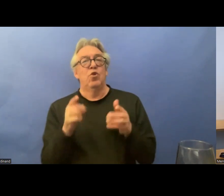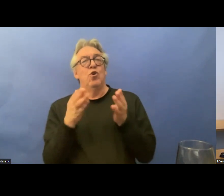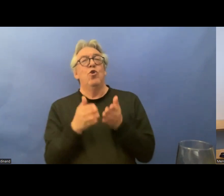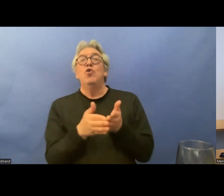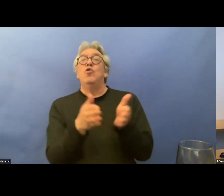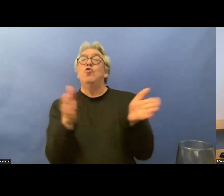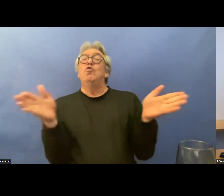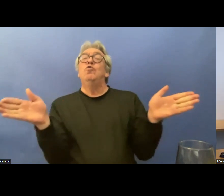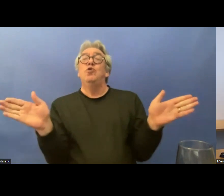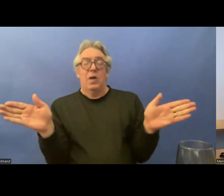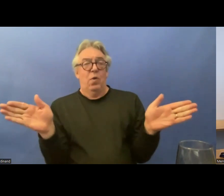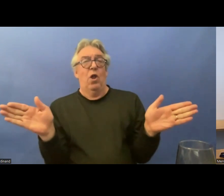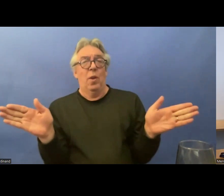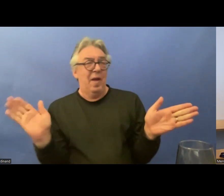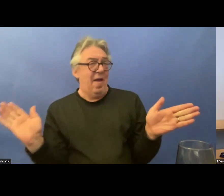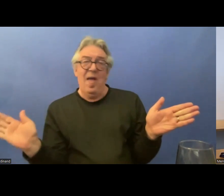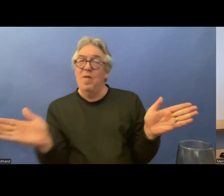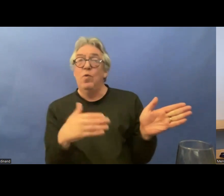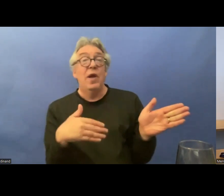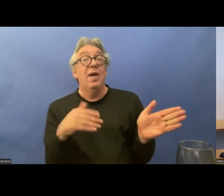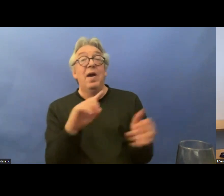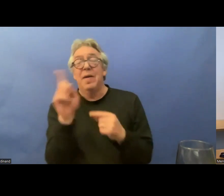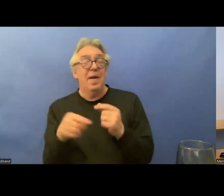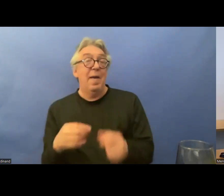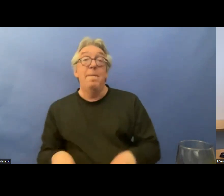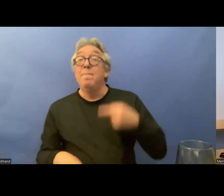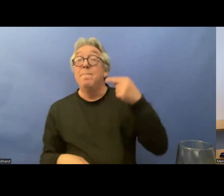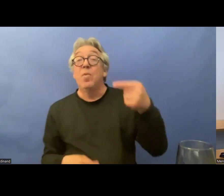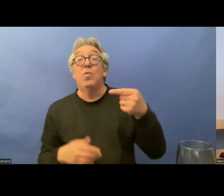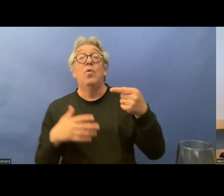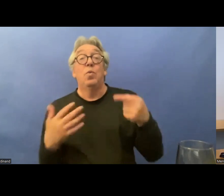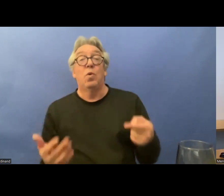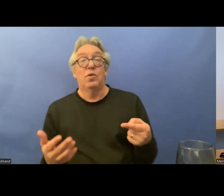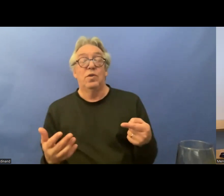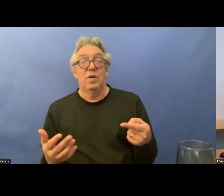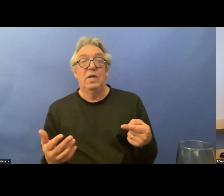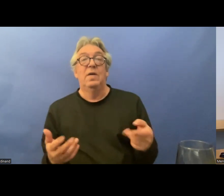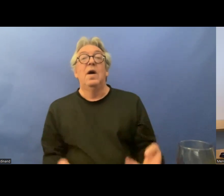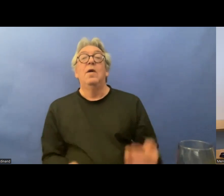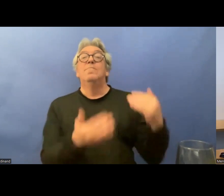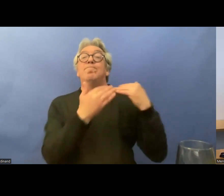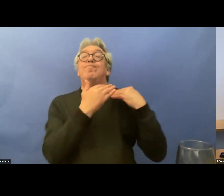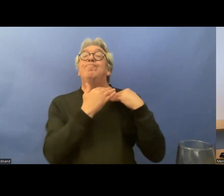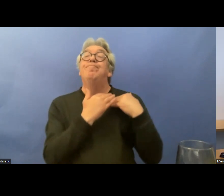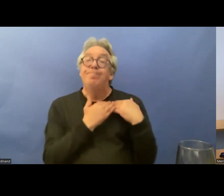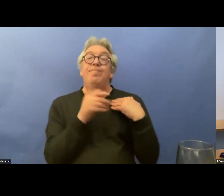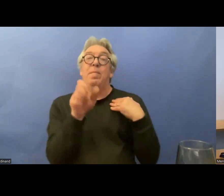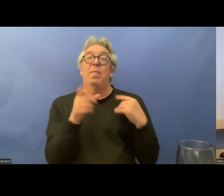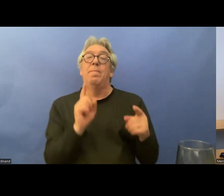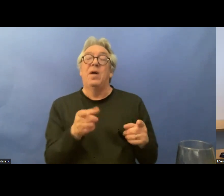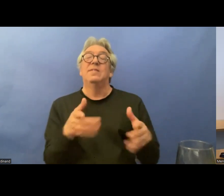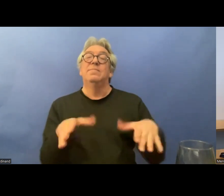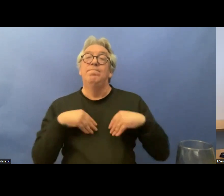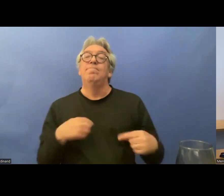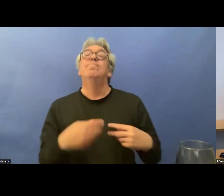common thread across everything is around the issues with regards to accountability to affected people. And I always say that if we